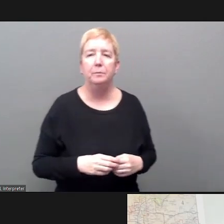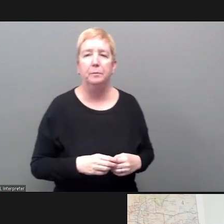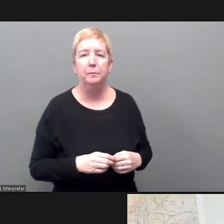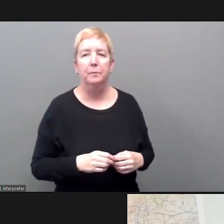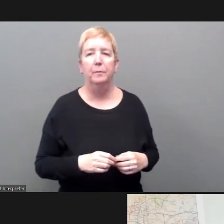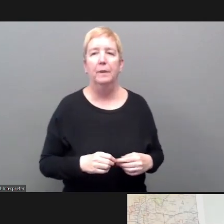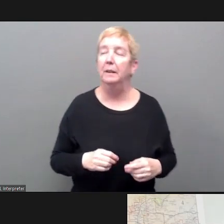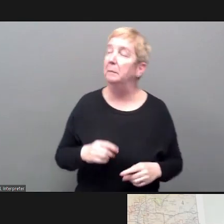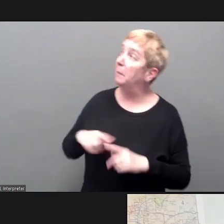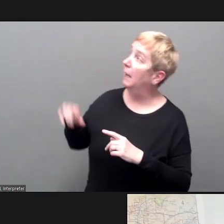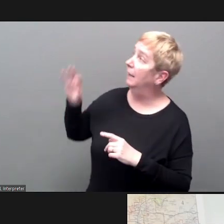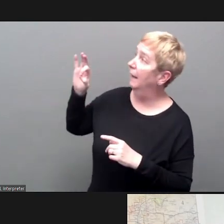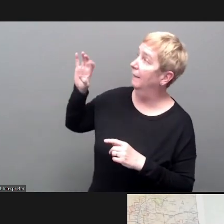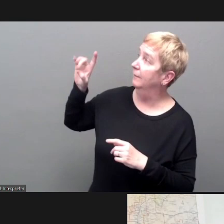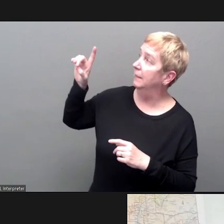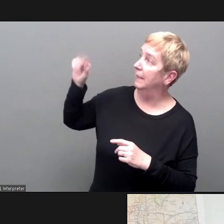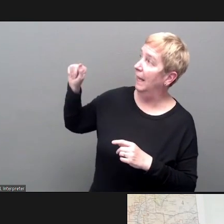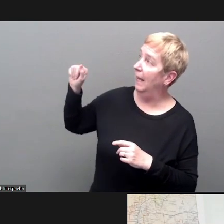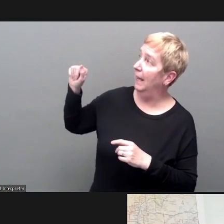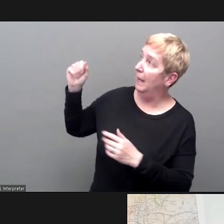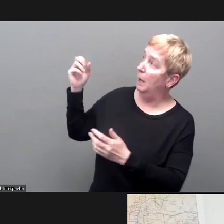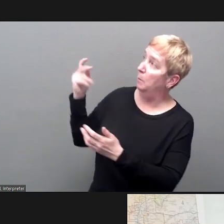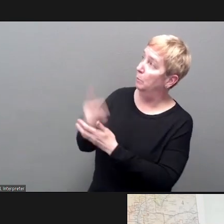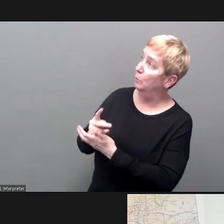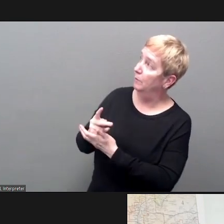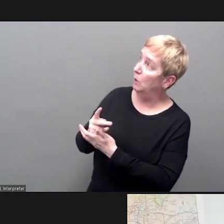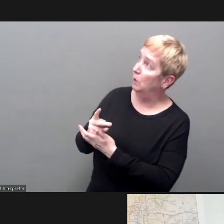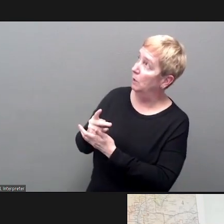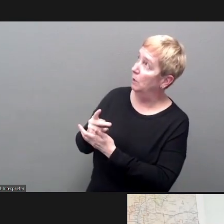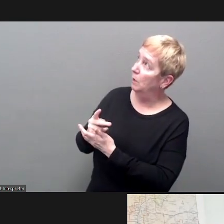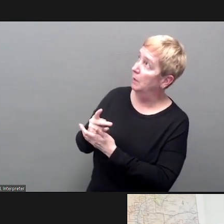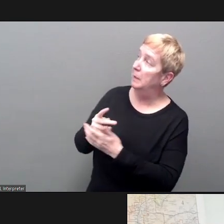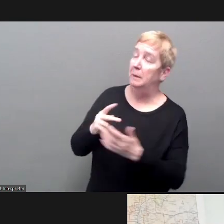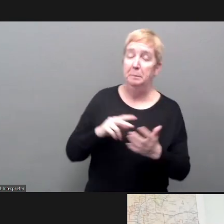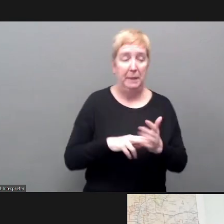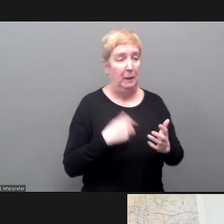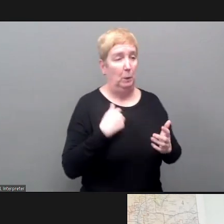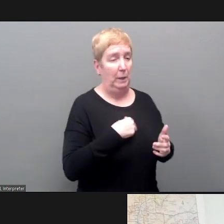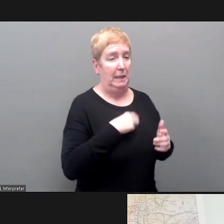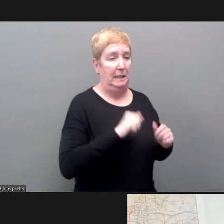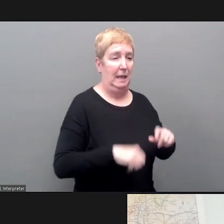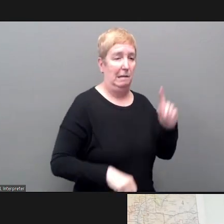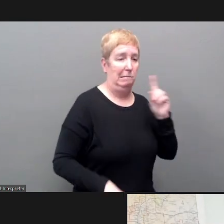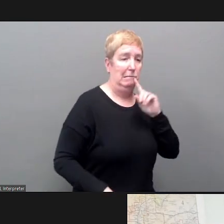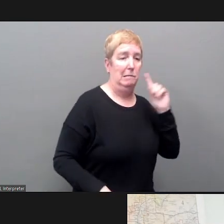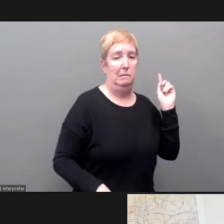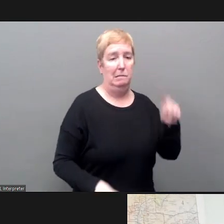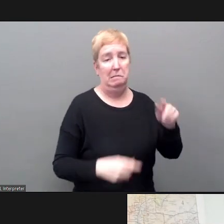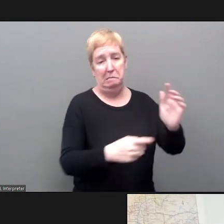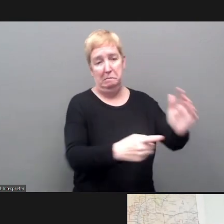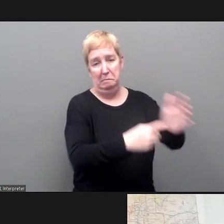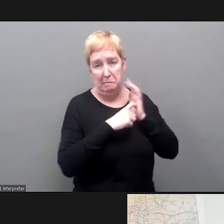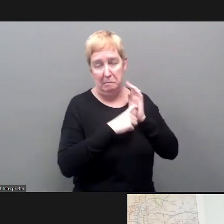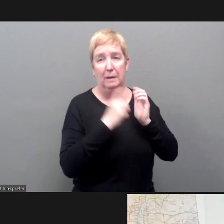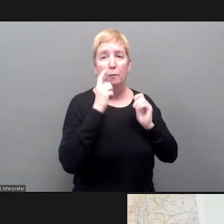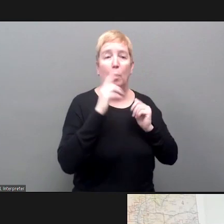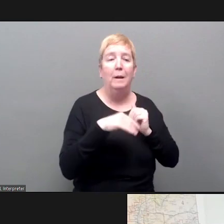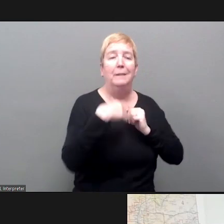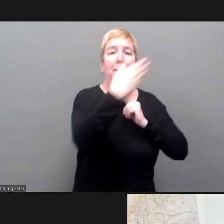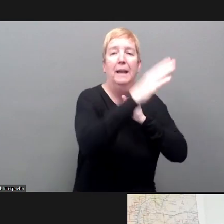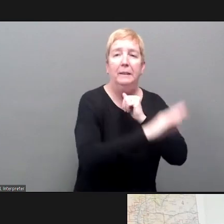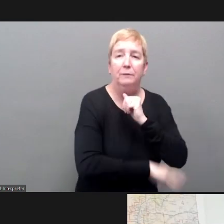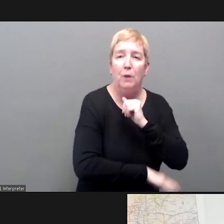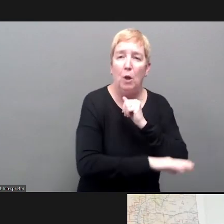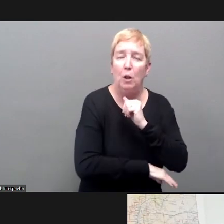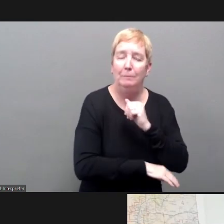age groups to have that be a state sort of mandated thing for the next school year. I don't know, but I think that's